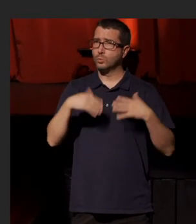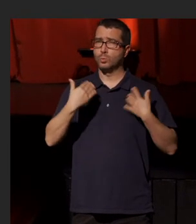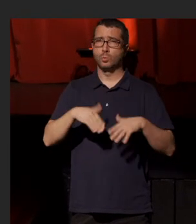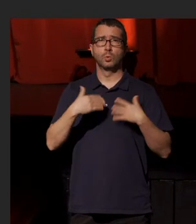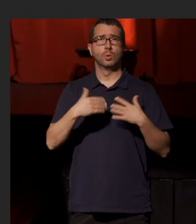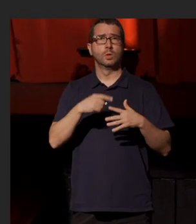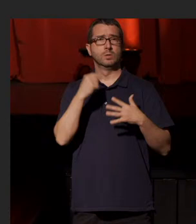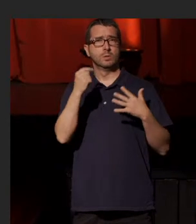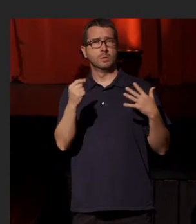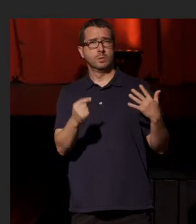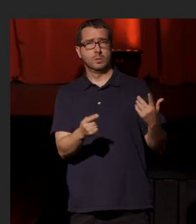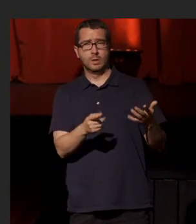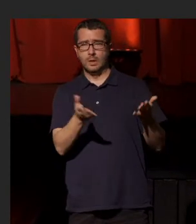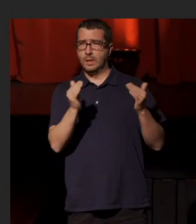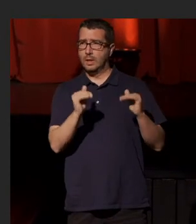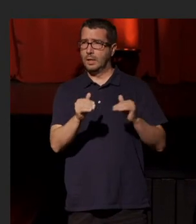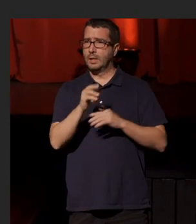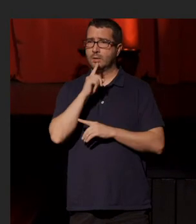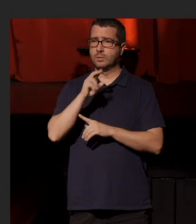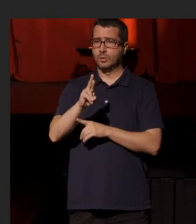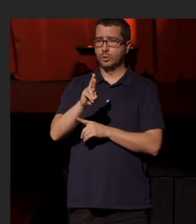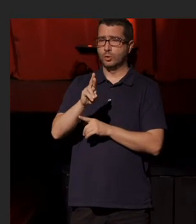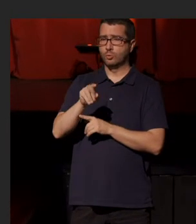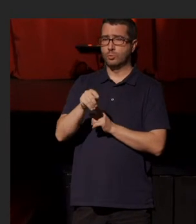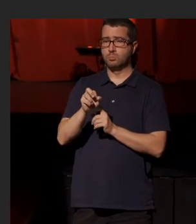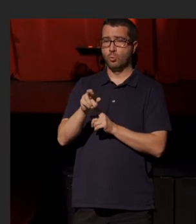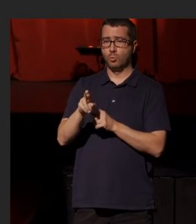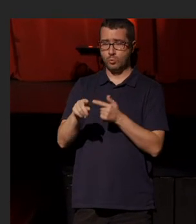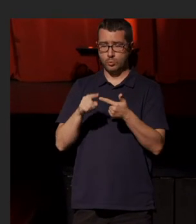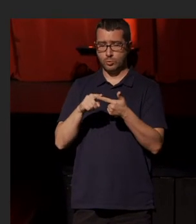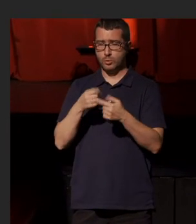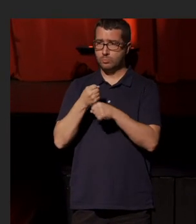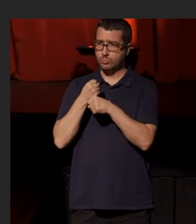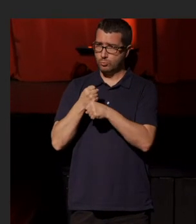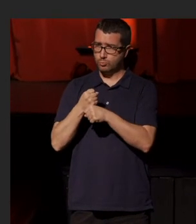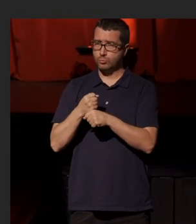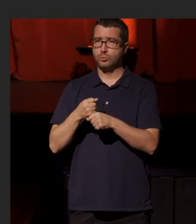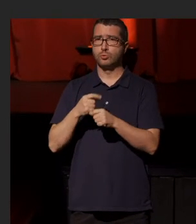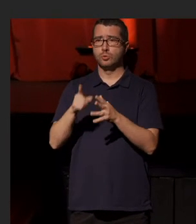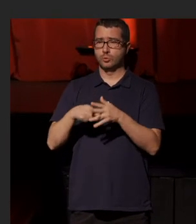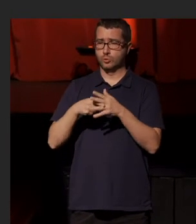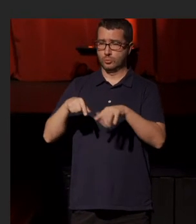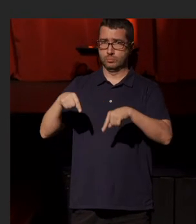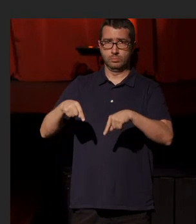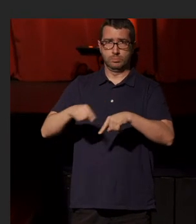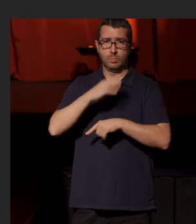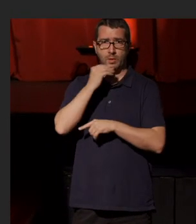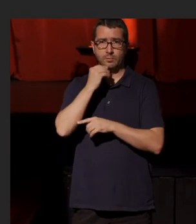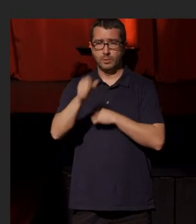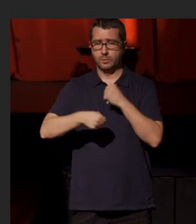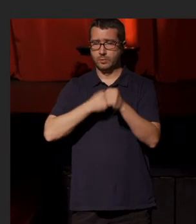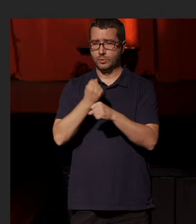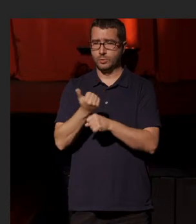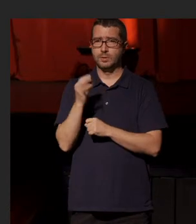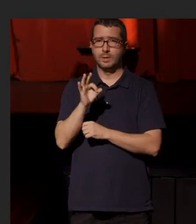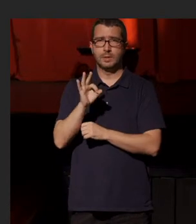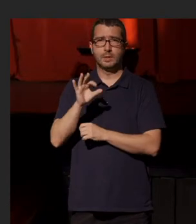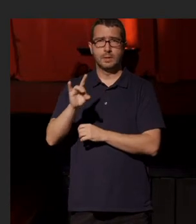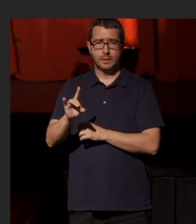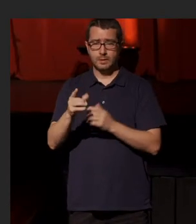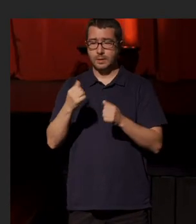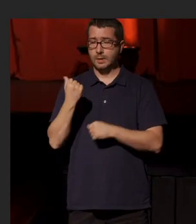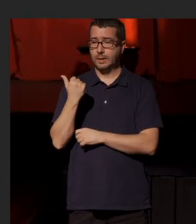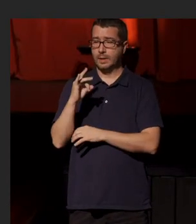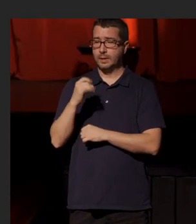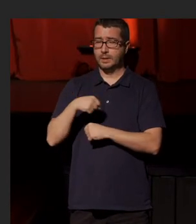the airwaves as a reporter, producer, and newsreader in Halifax in 1998. After 18 years with